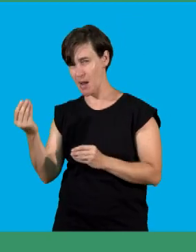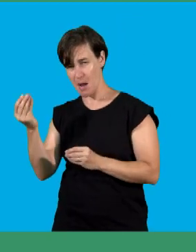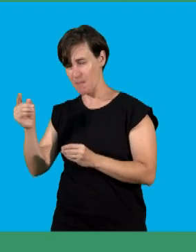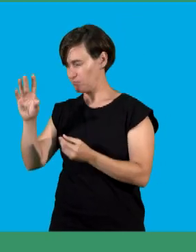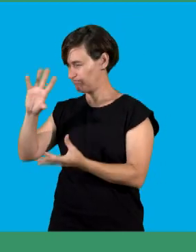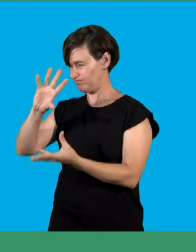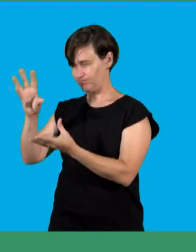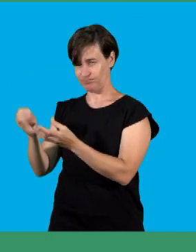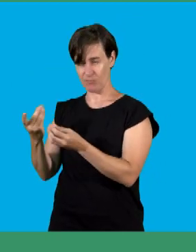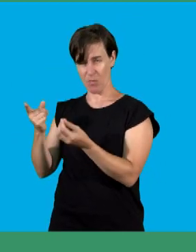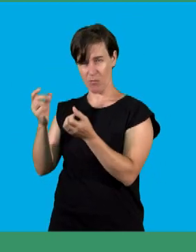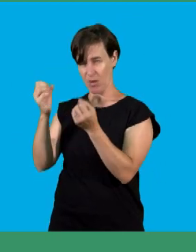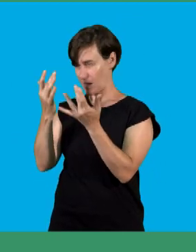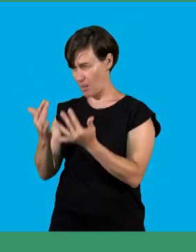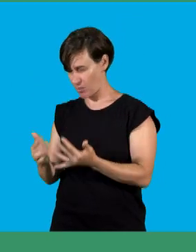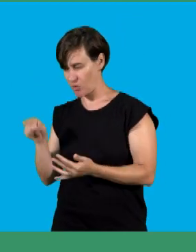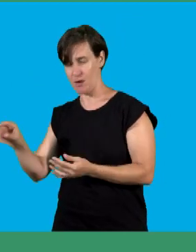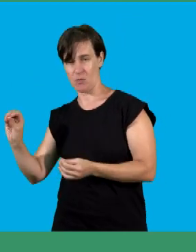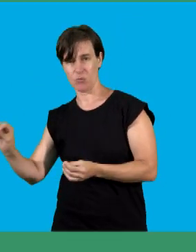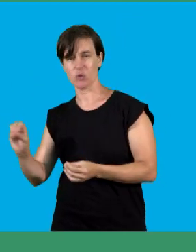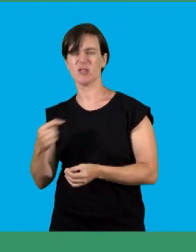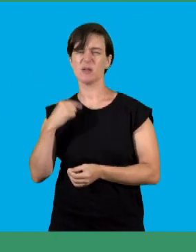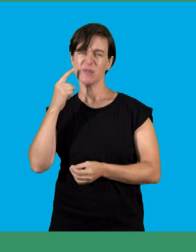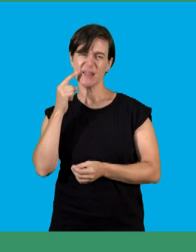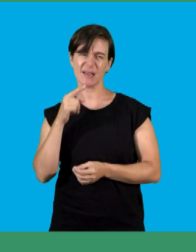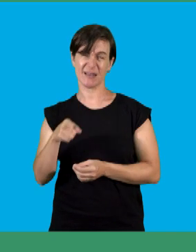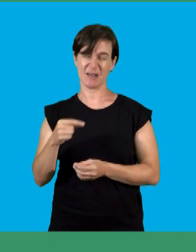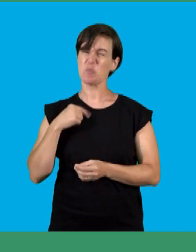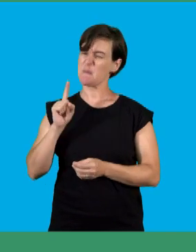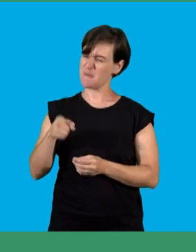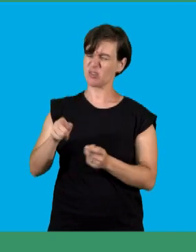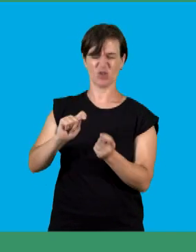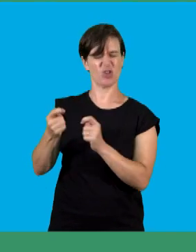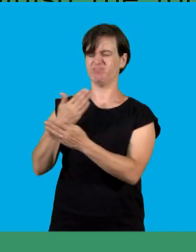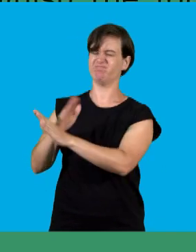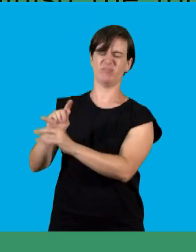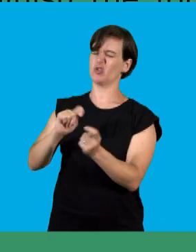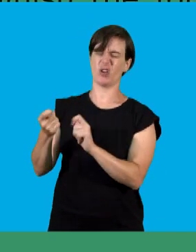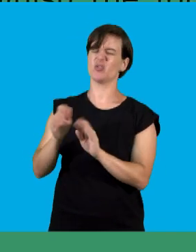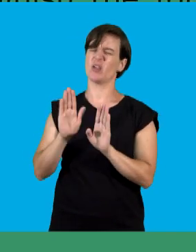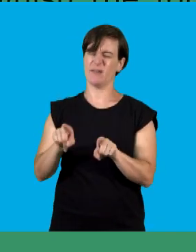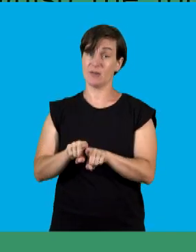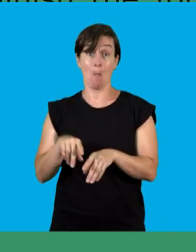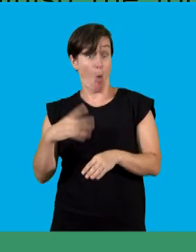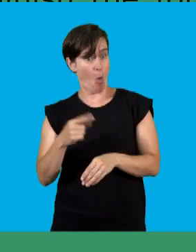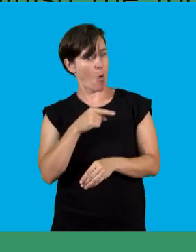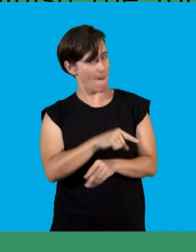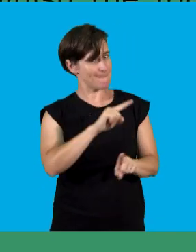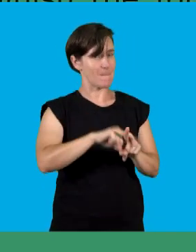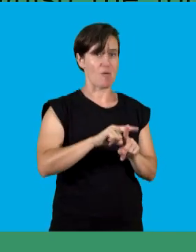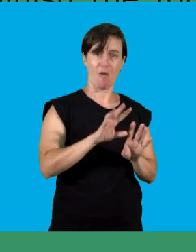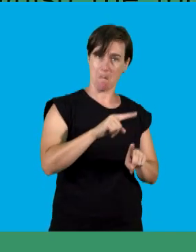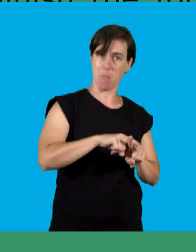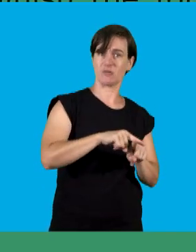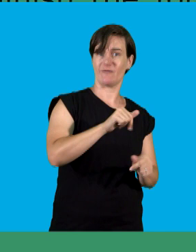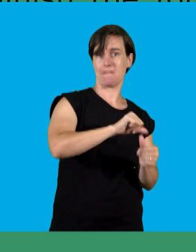If not, check which resisting forces can be influenced or avoided to make change possible. If so, find ways to